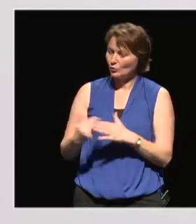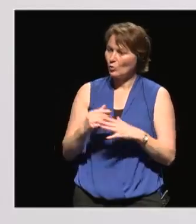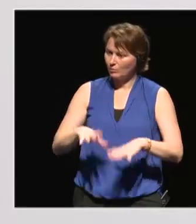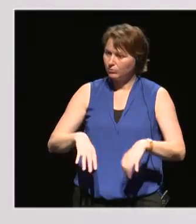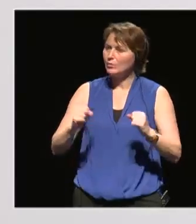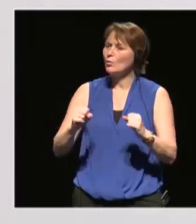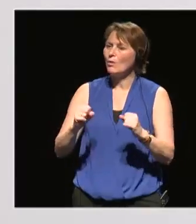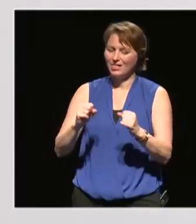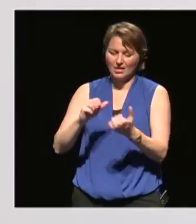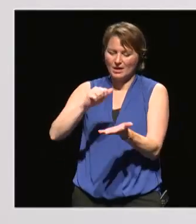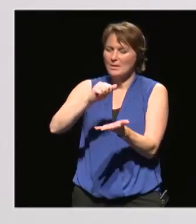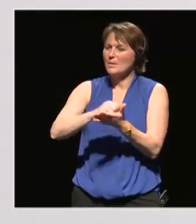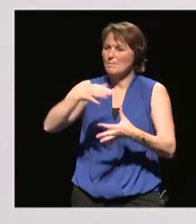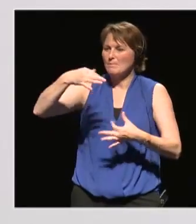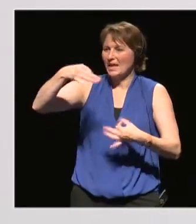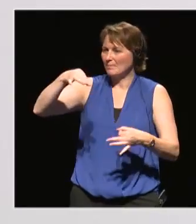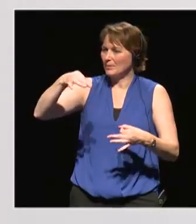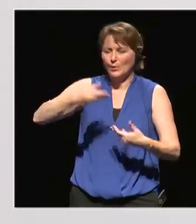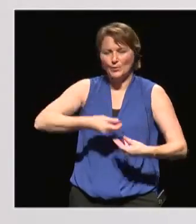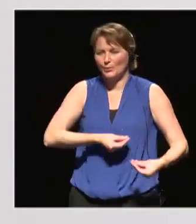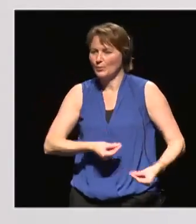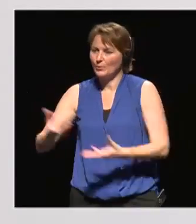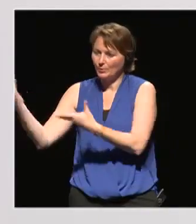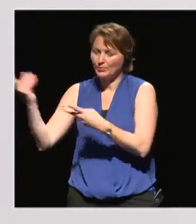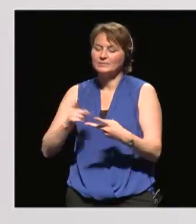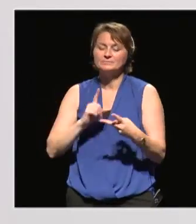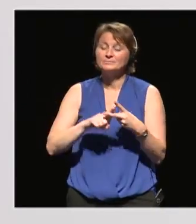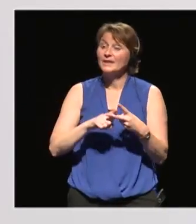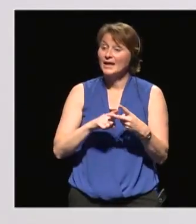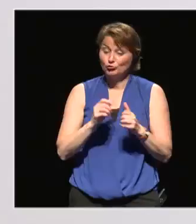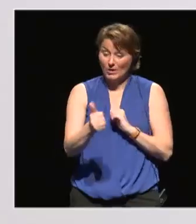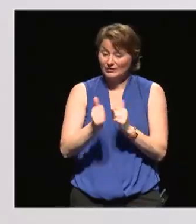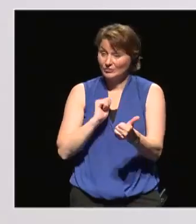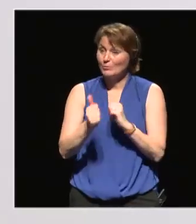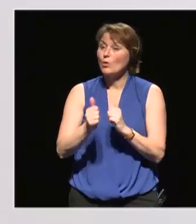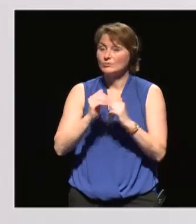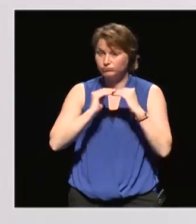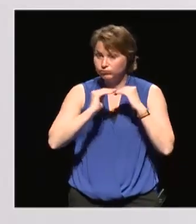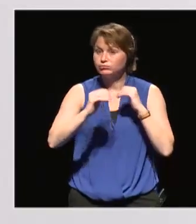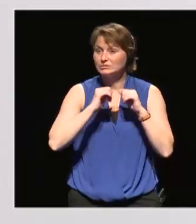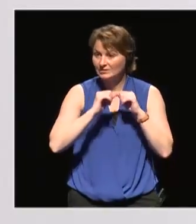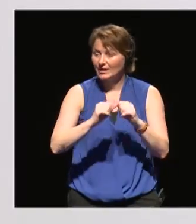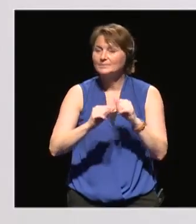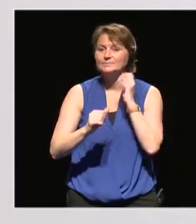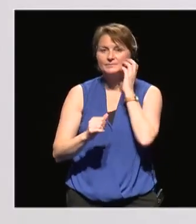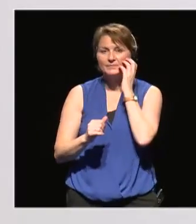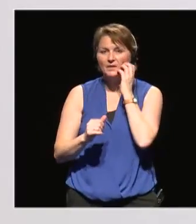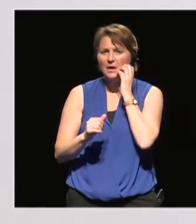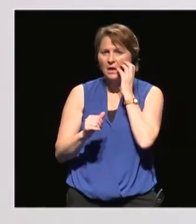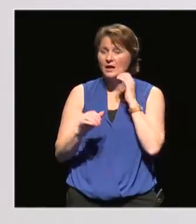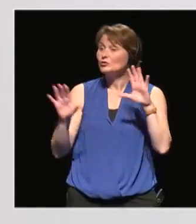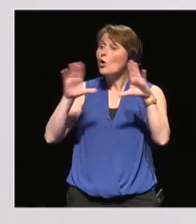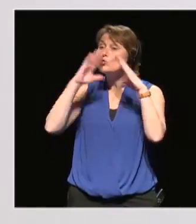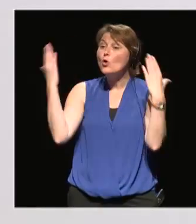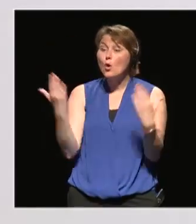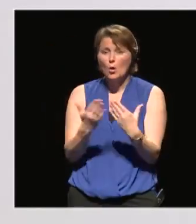paperless. We are into sustainable transport. Again, on a global scale, it's very little